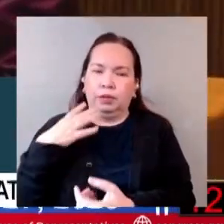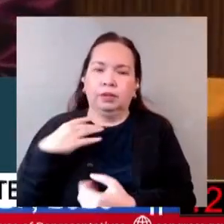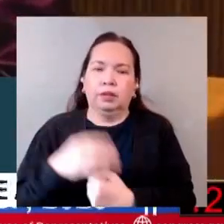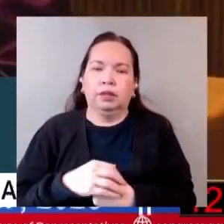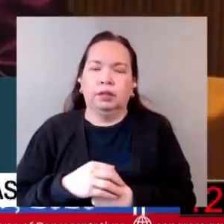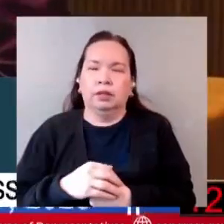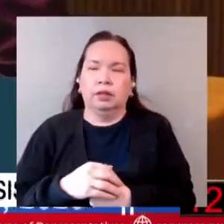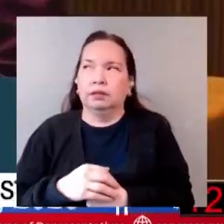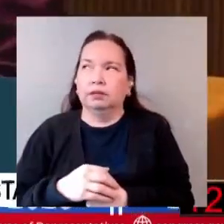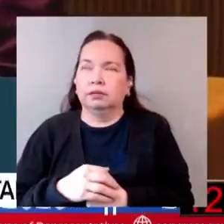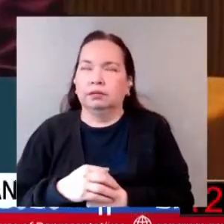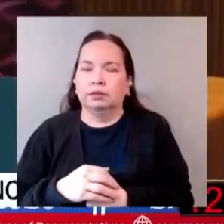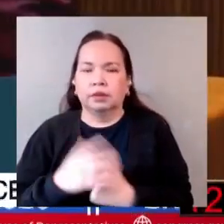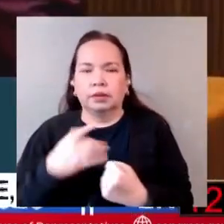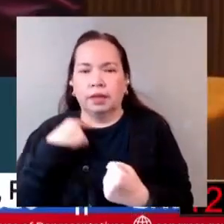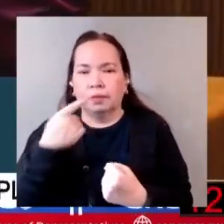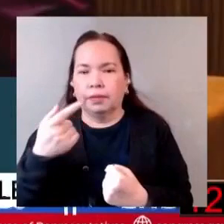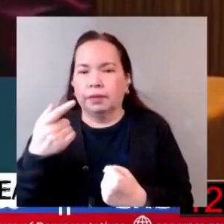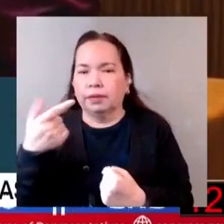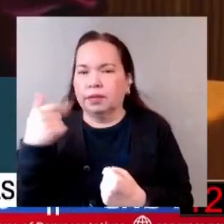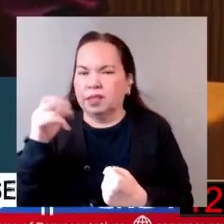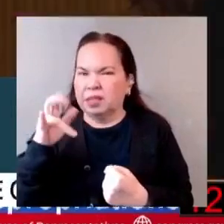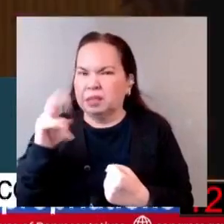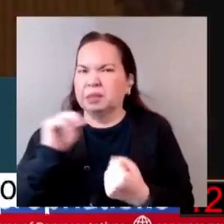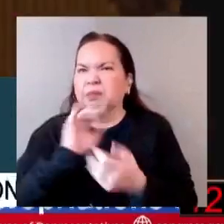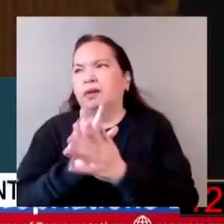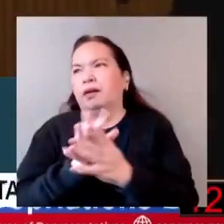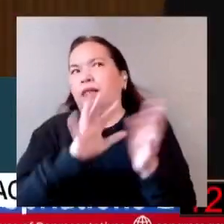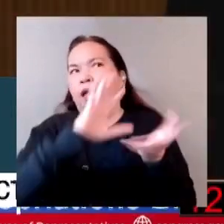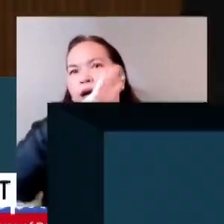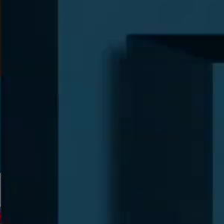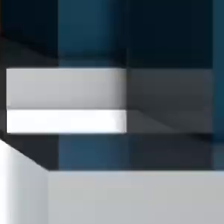asking for secret funds became the trend among government agencies.